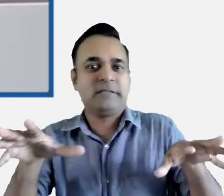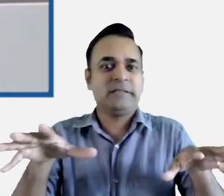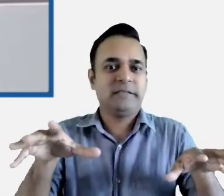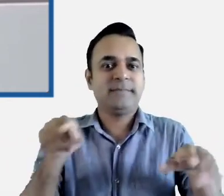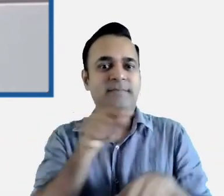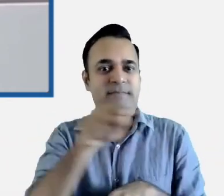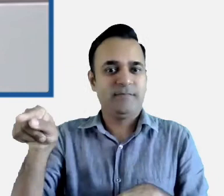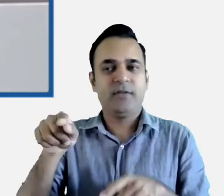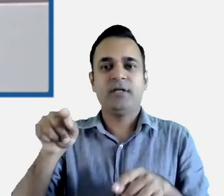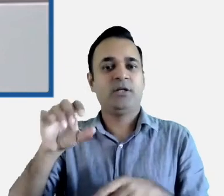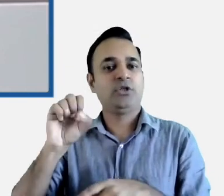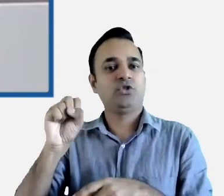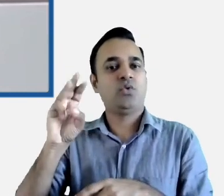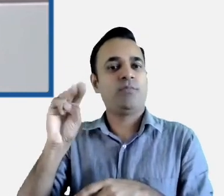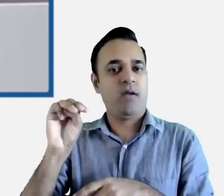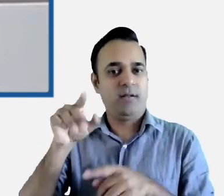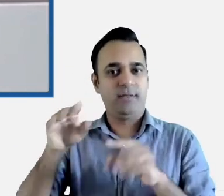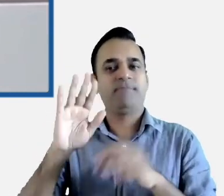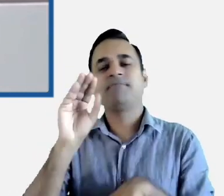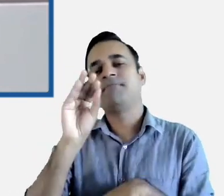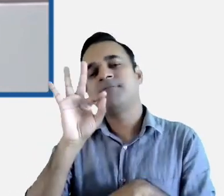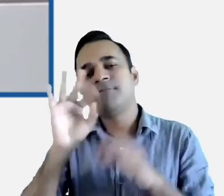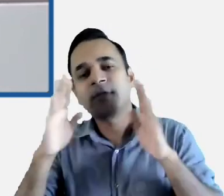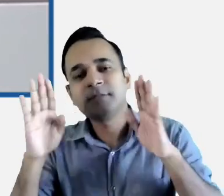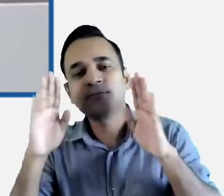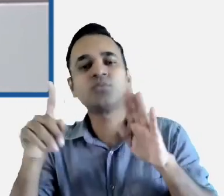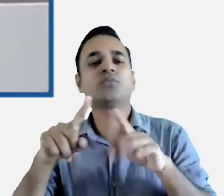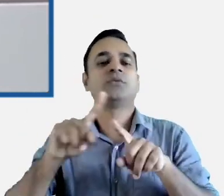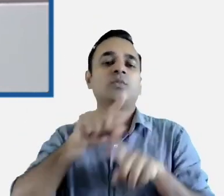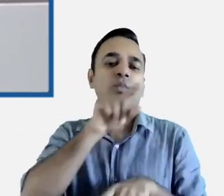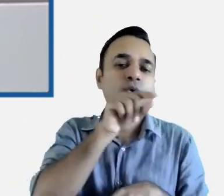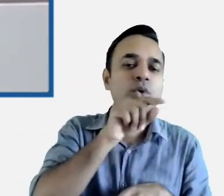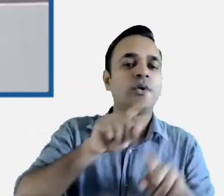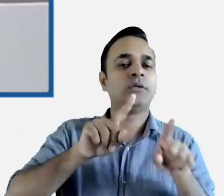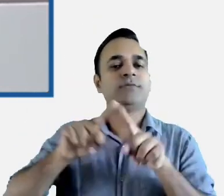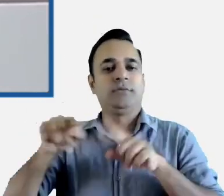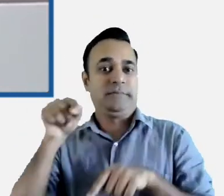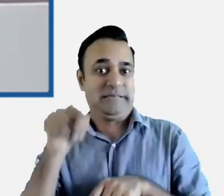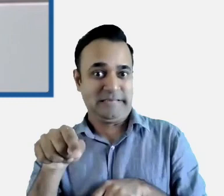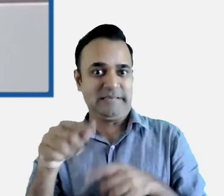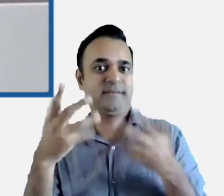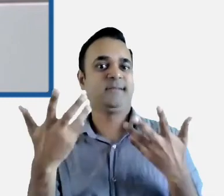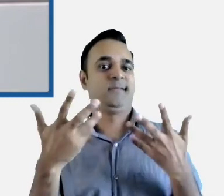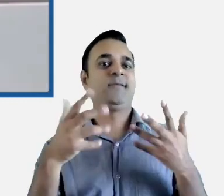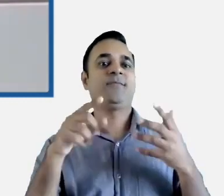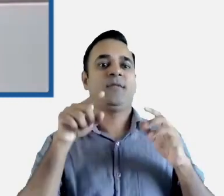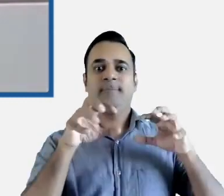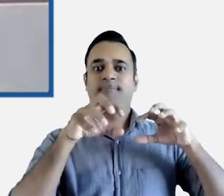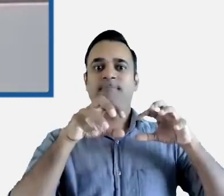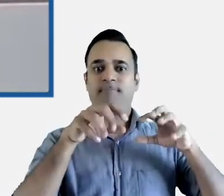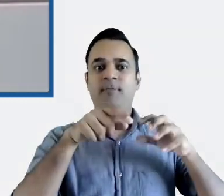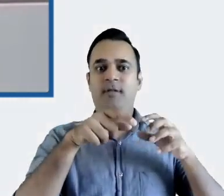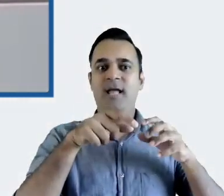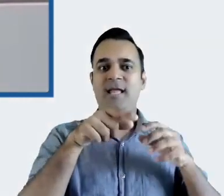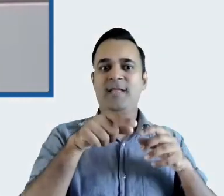of anti-vax, issues around whether COVID exists or not, where it exists, has created so